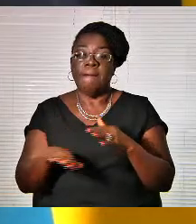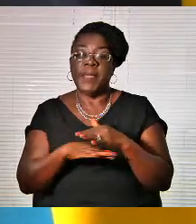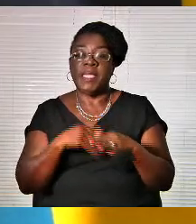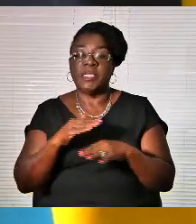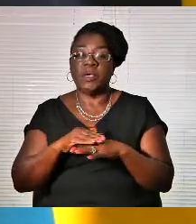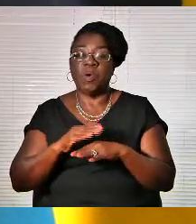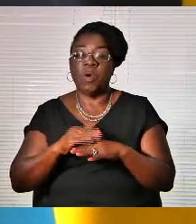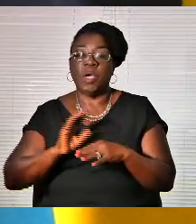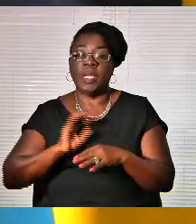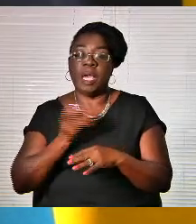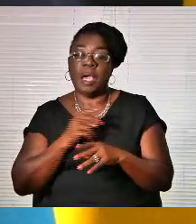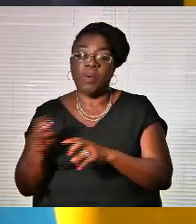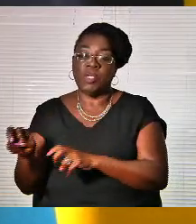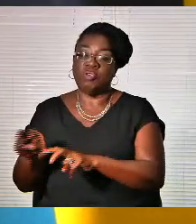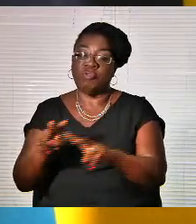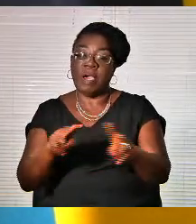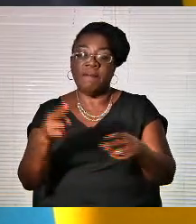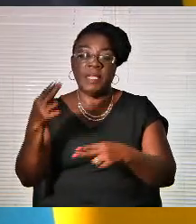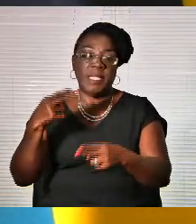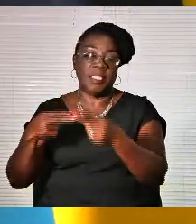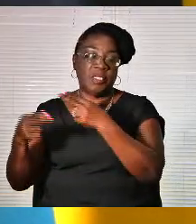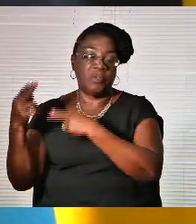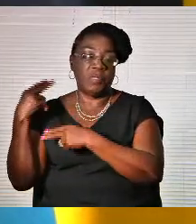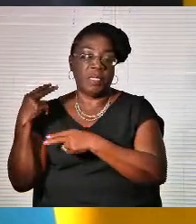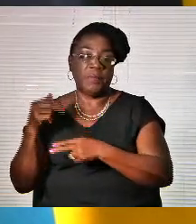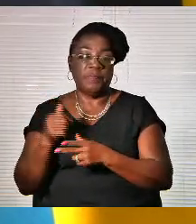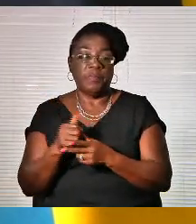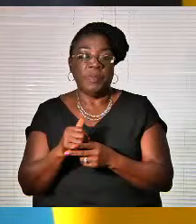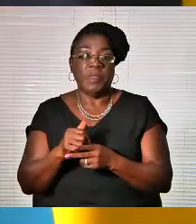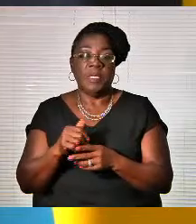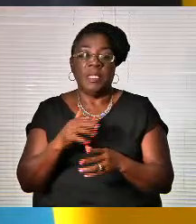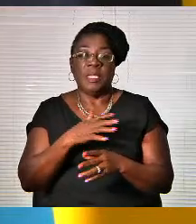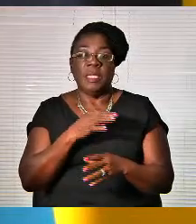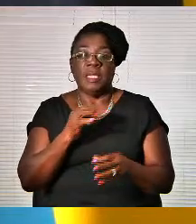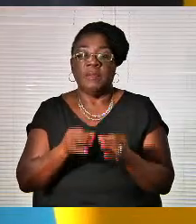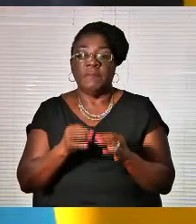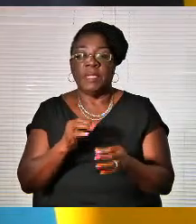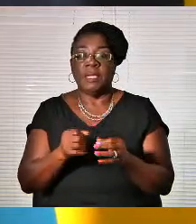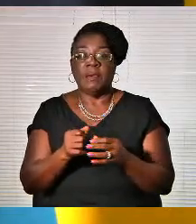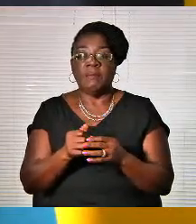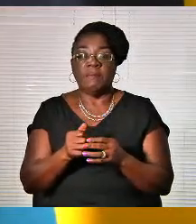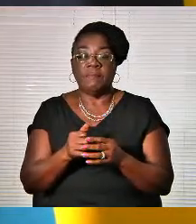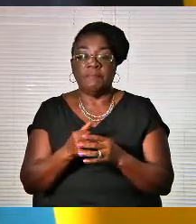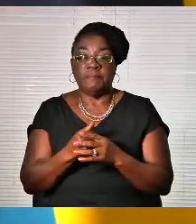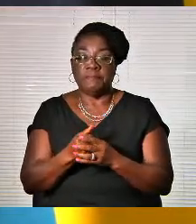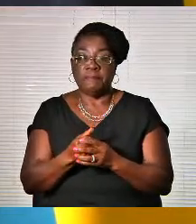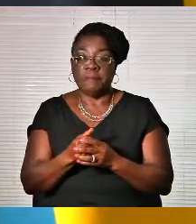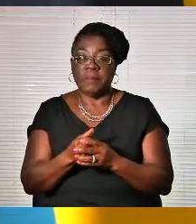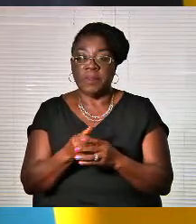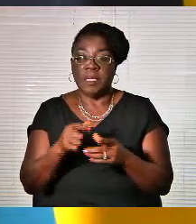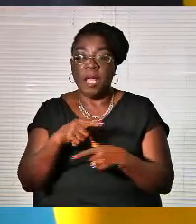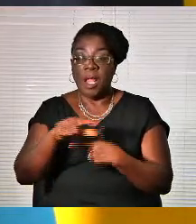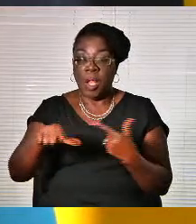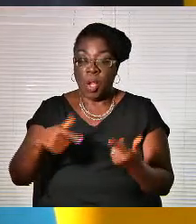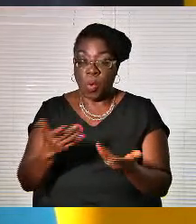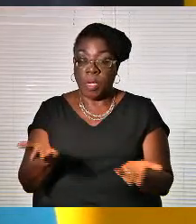or our ask of our persons, they are local cases.